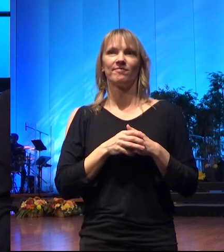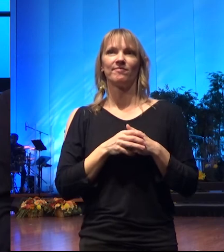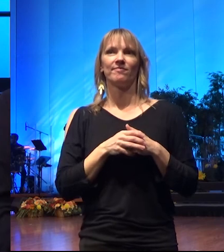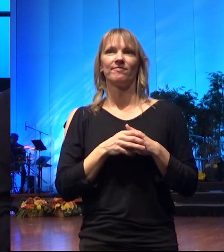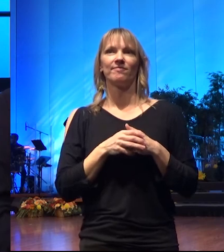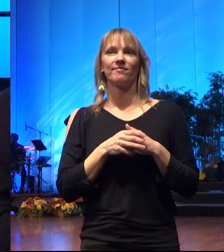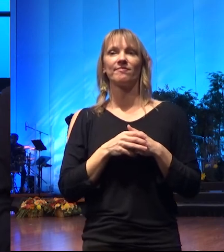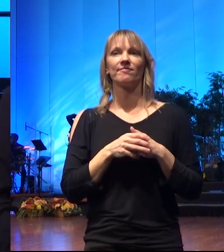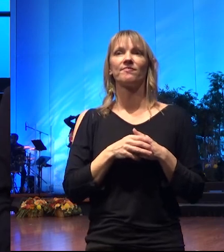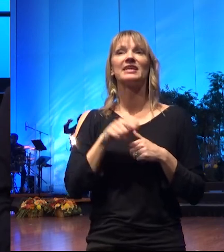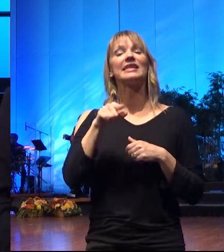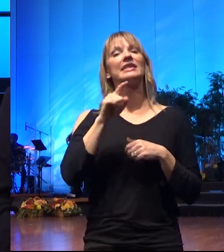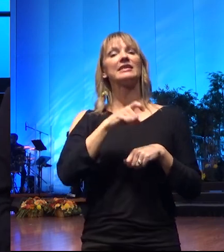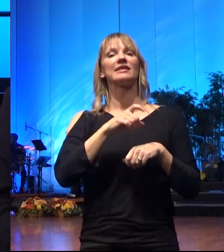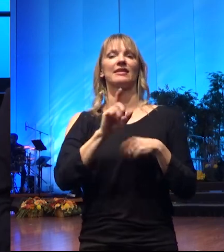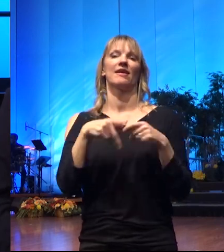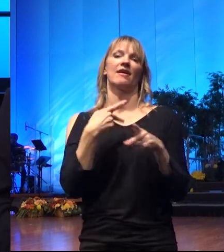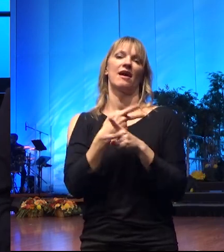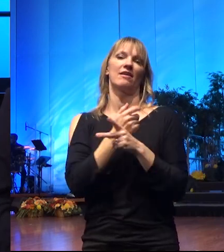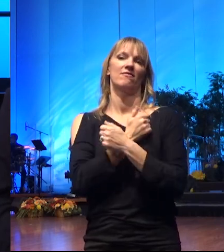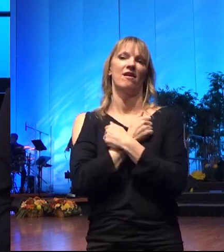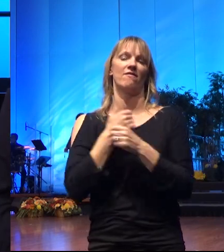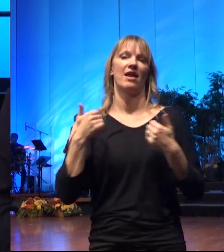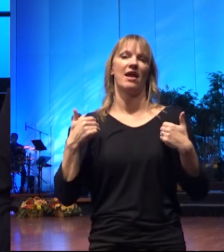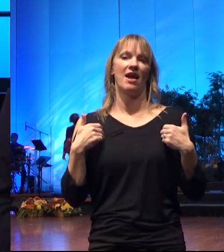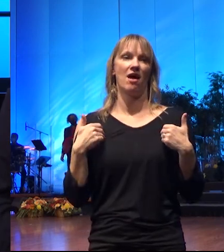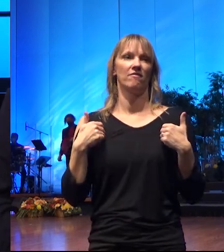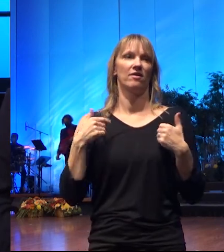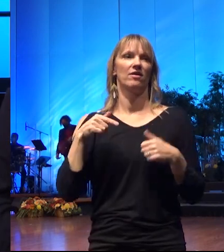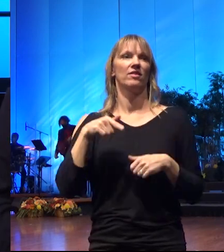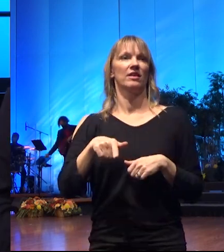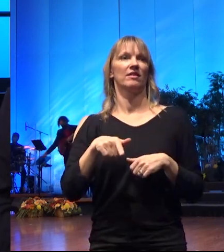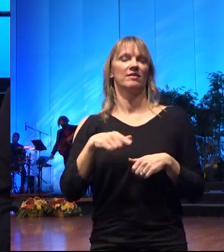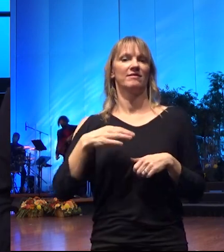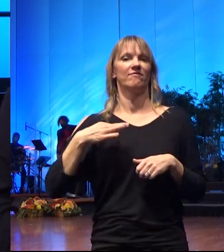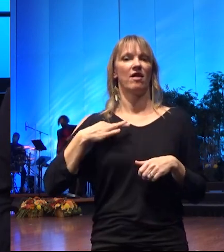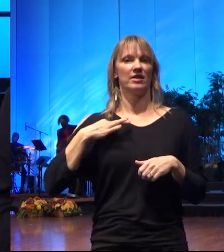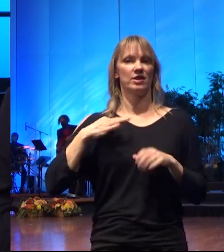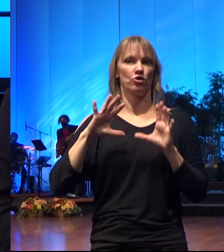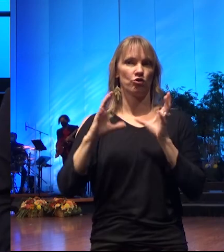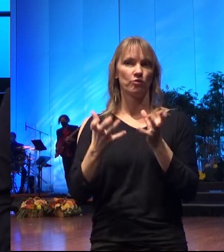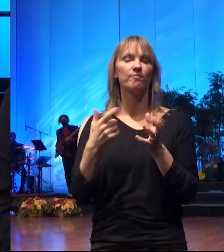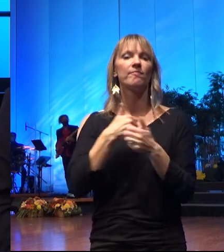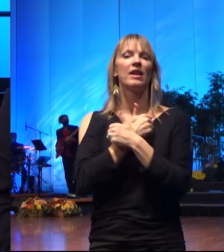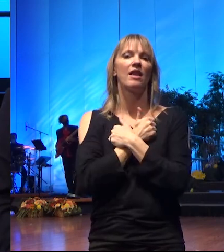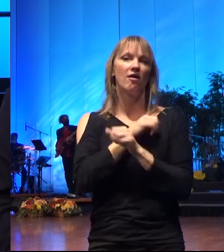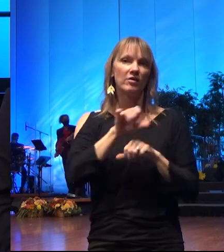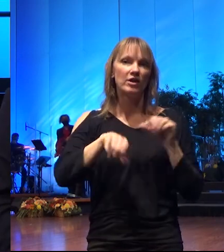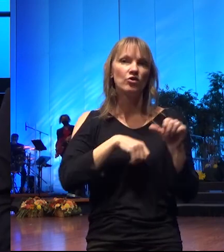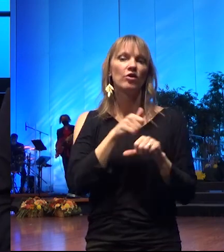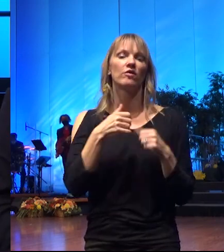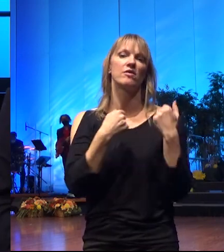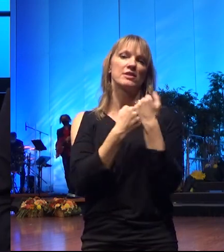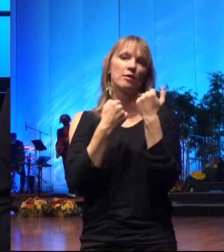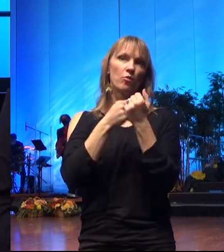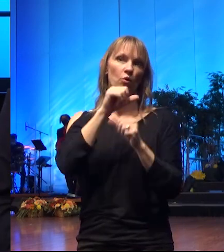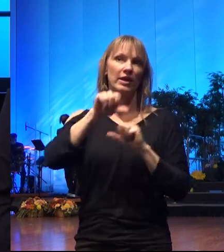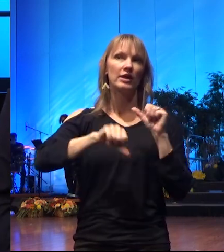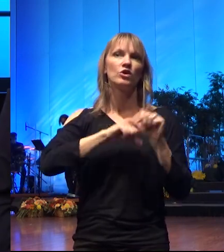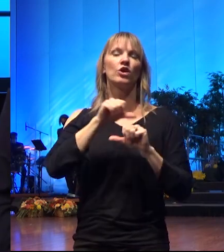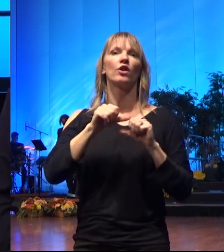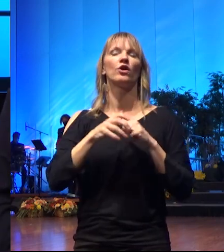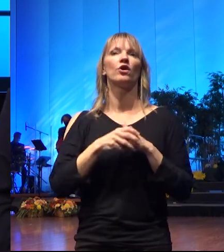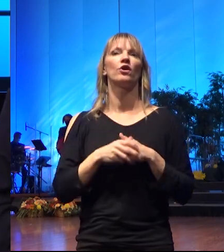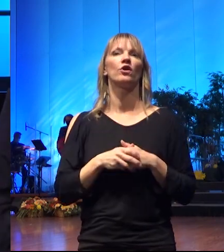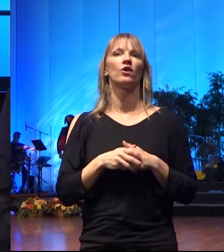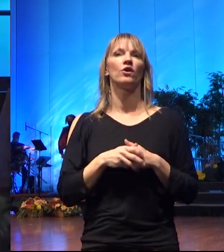and not that they're perfect, but I just love working with them. That's just really a privilege. So I have two of